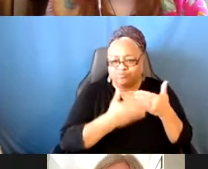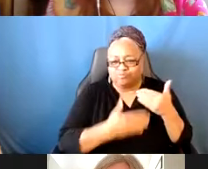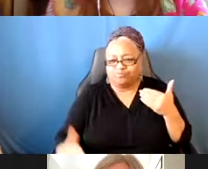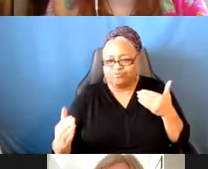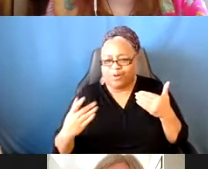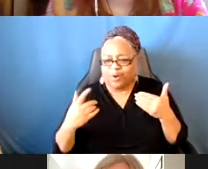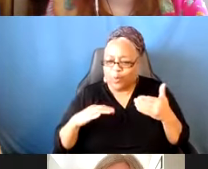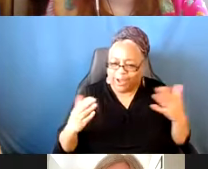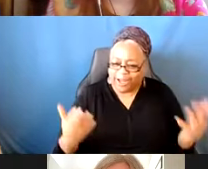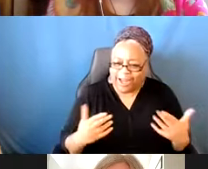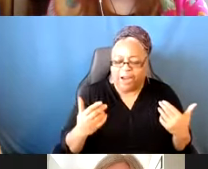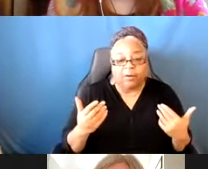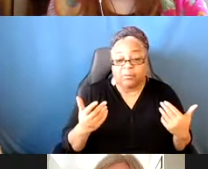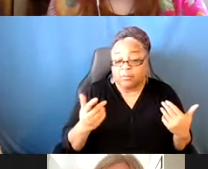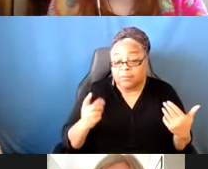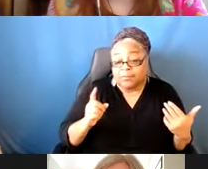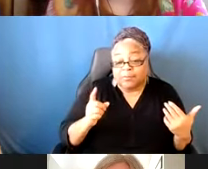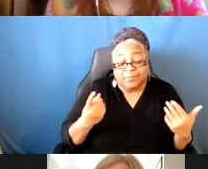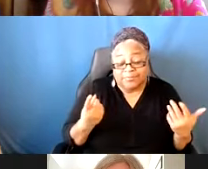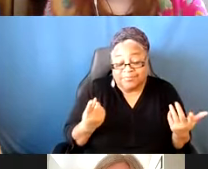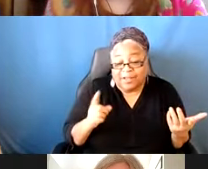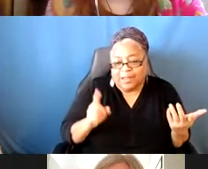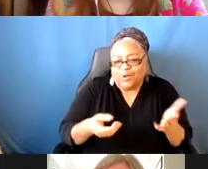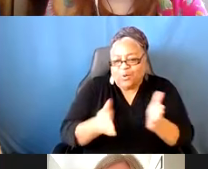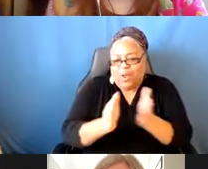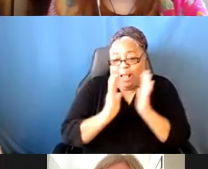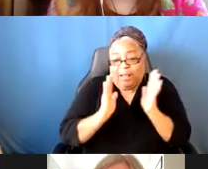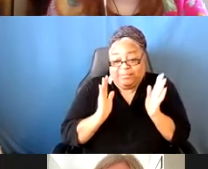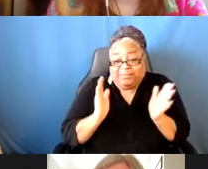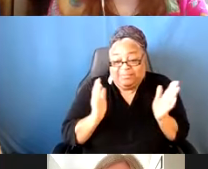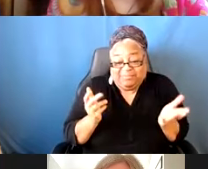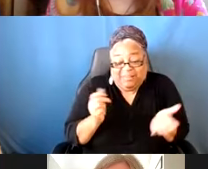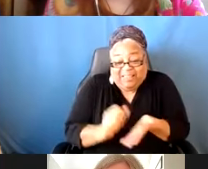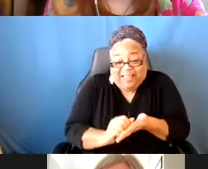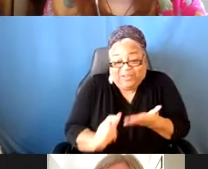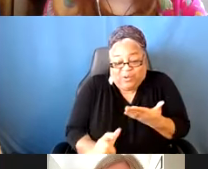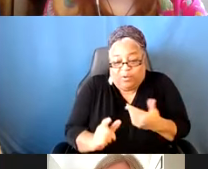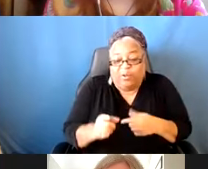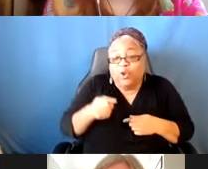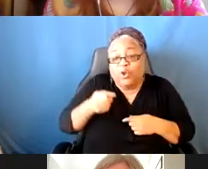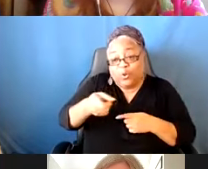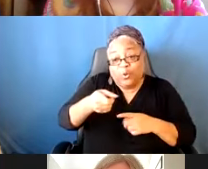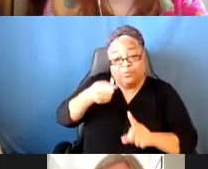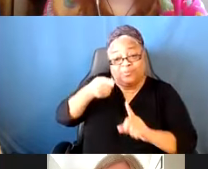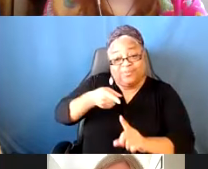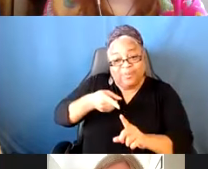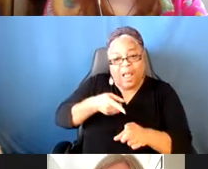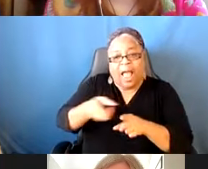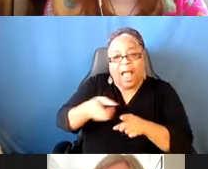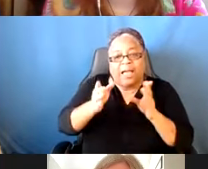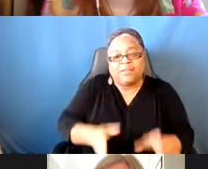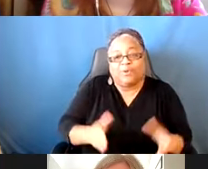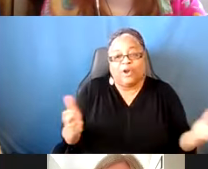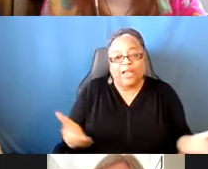All they have to do is ask. Yes, you're the expert here is a really wonderful thing to